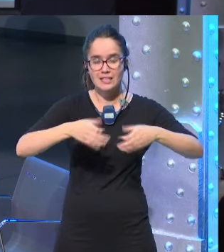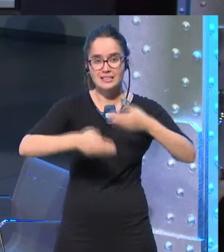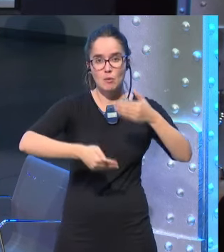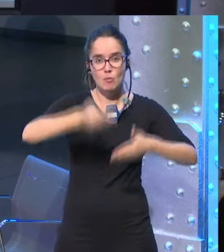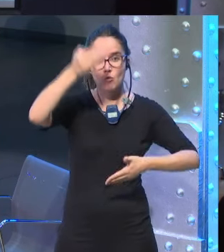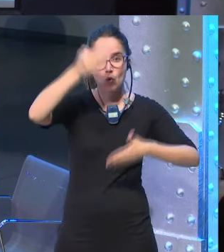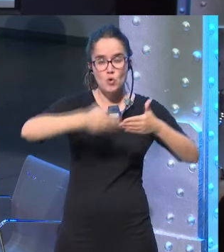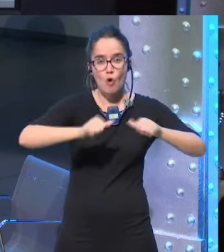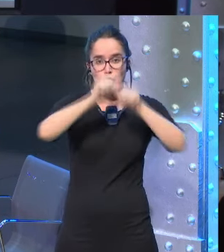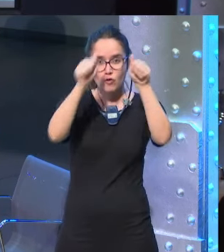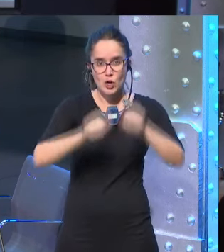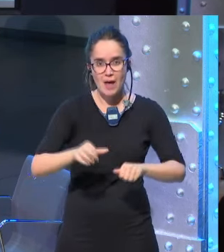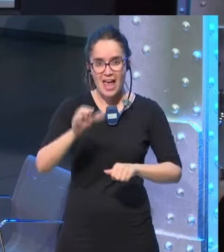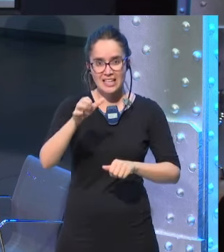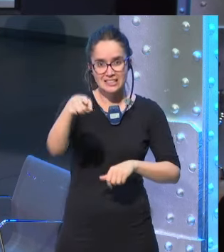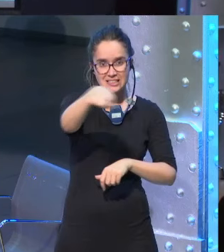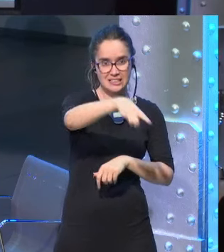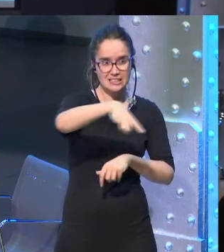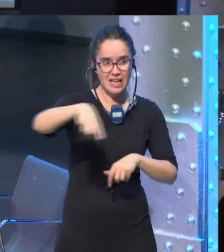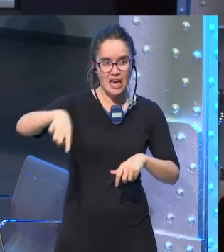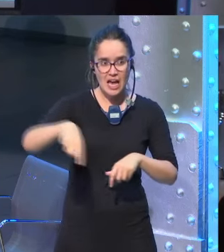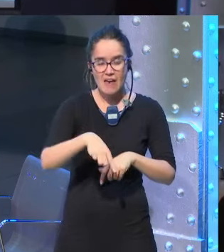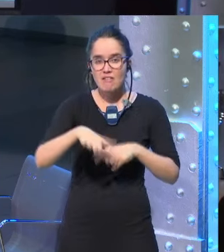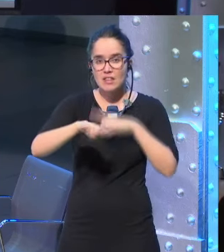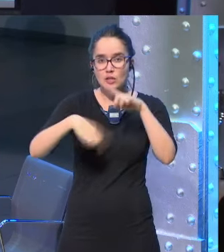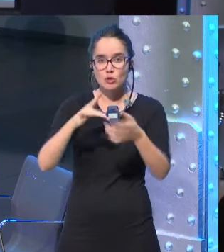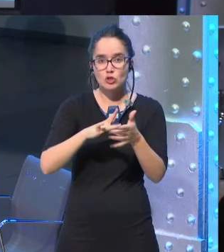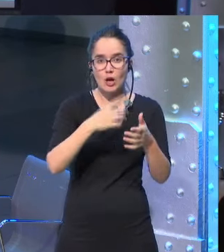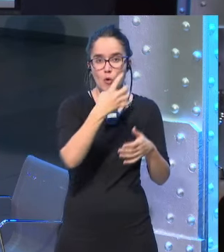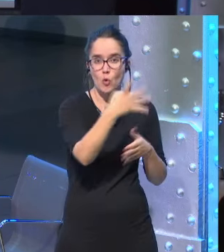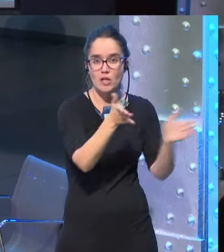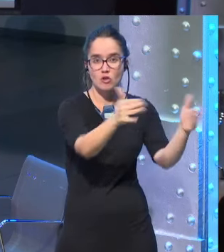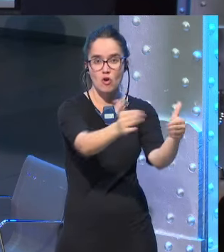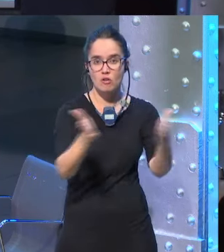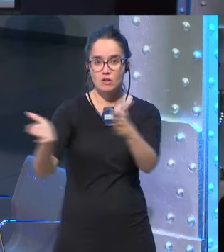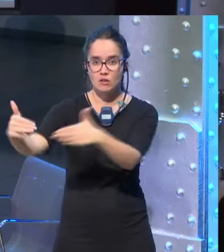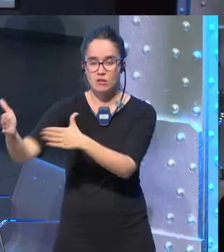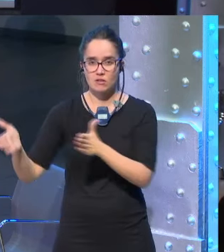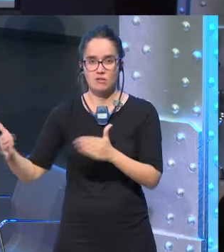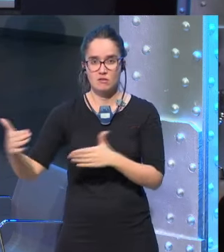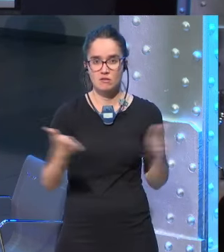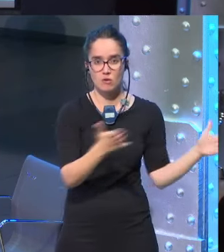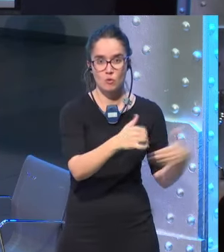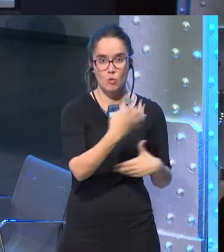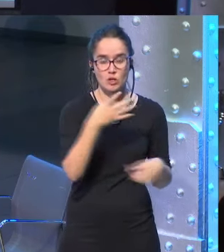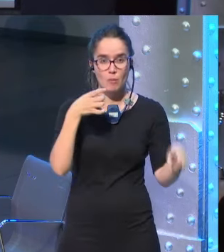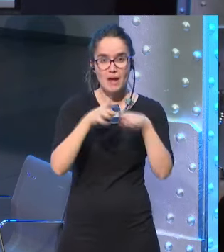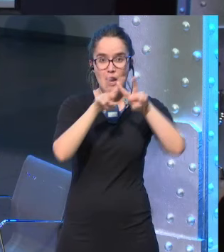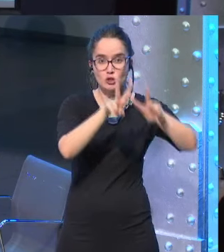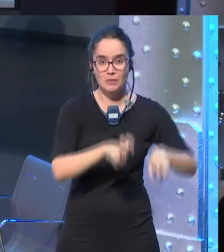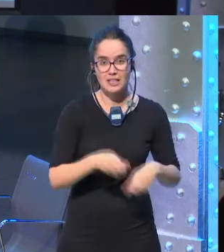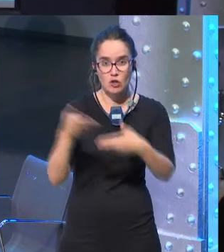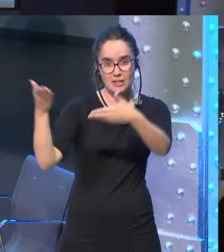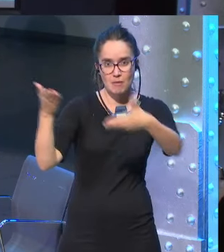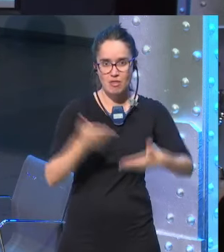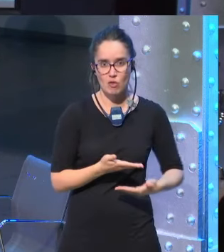4 living units for guest researchers in a quite dense